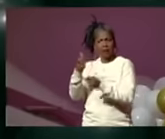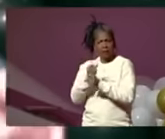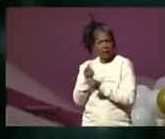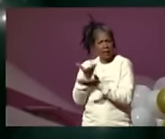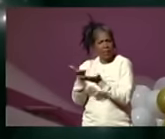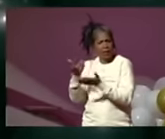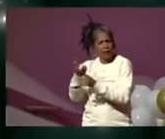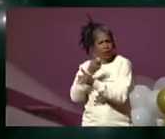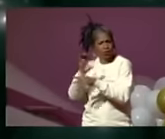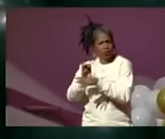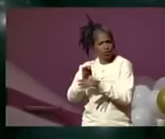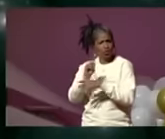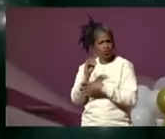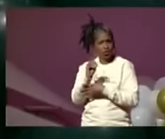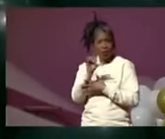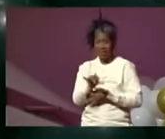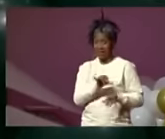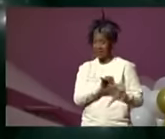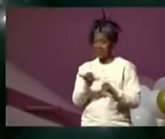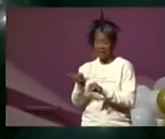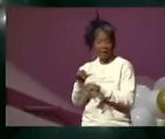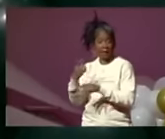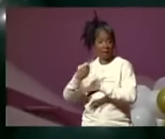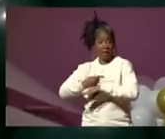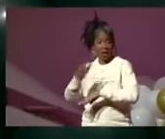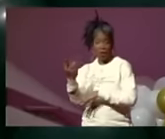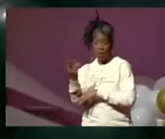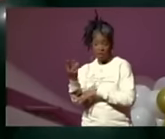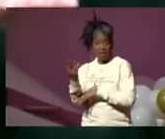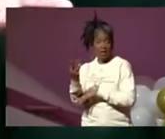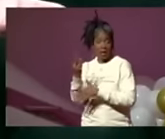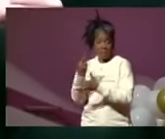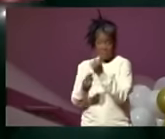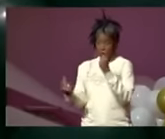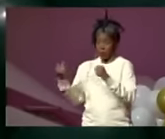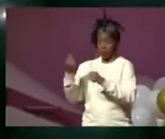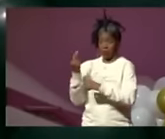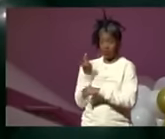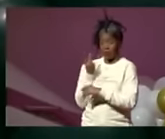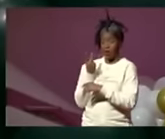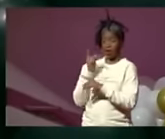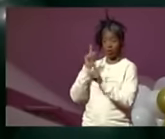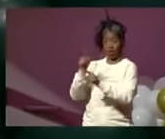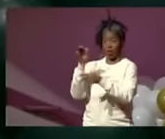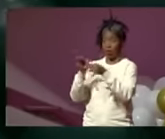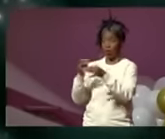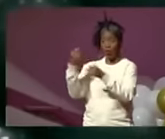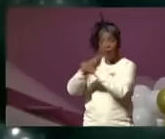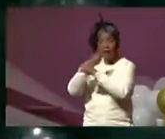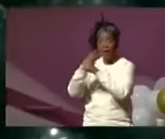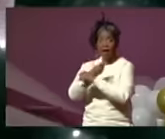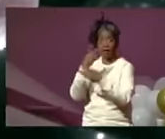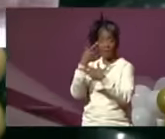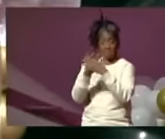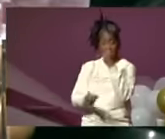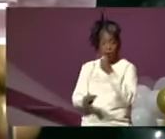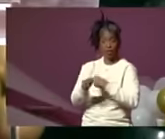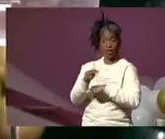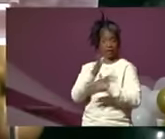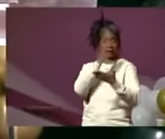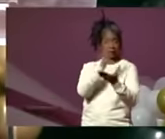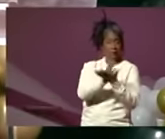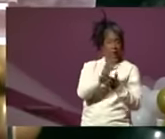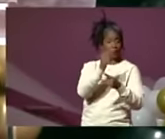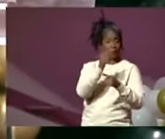third. So Wednesday is going to be a day of fighting. But that's what we do. And so we're going to be fighting